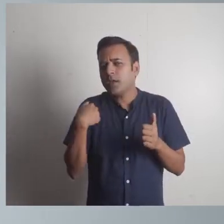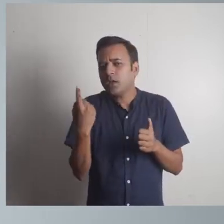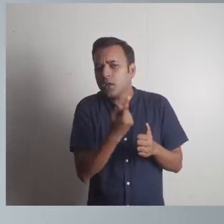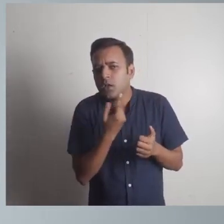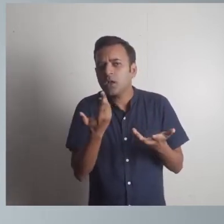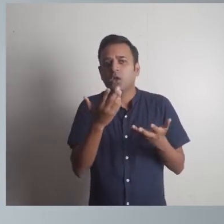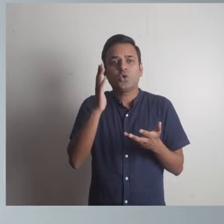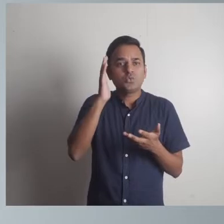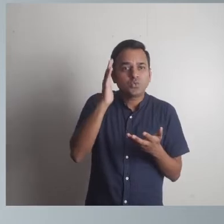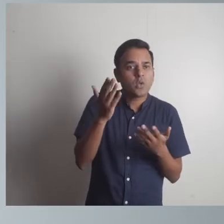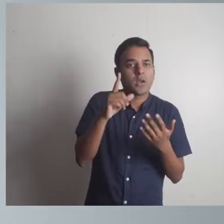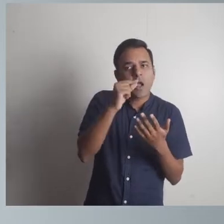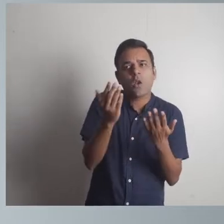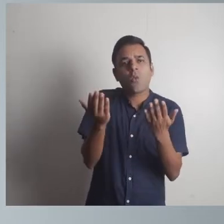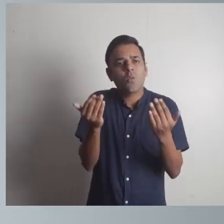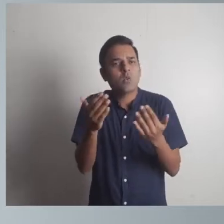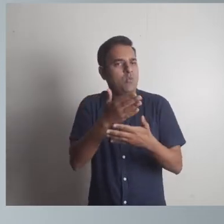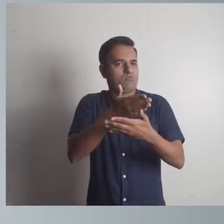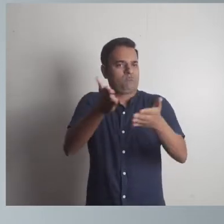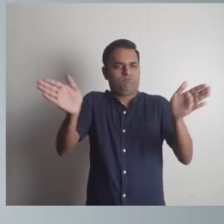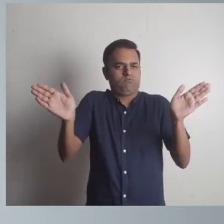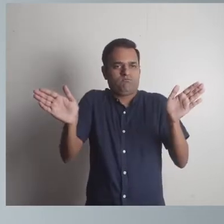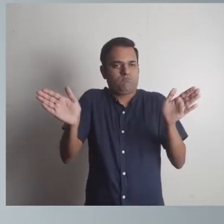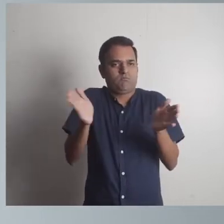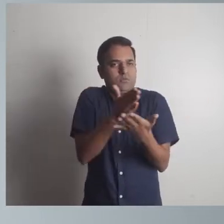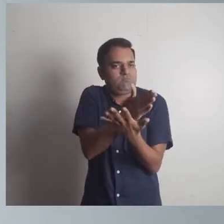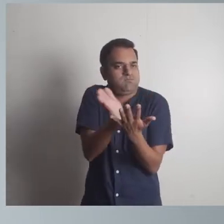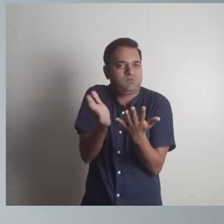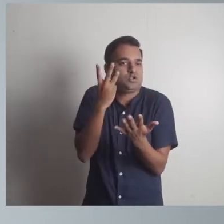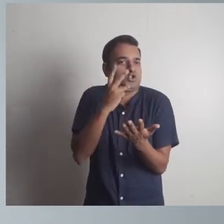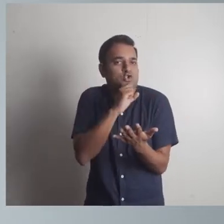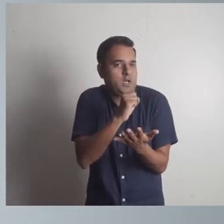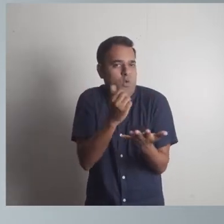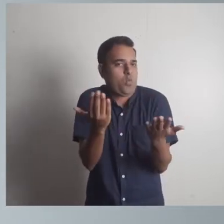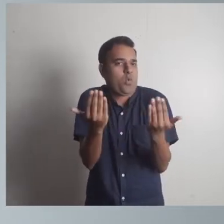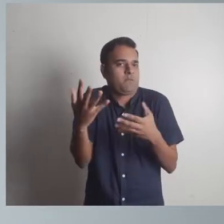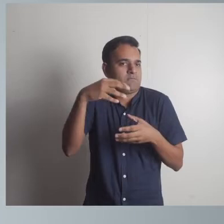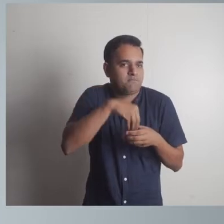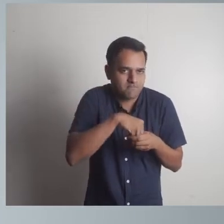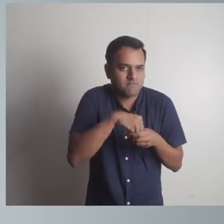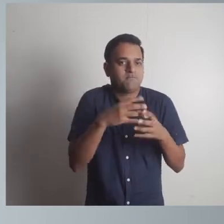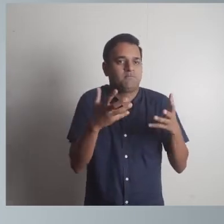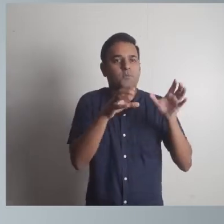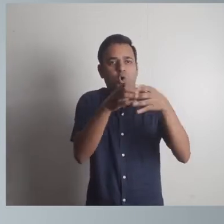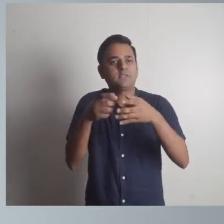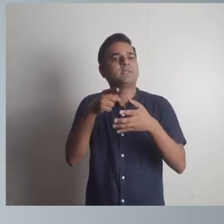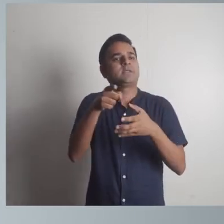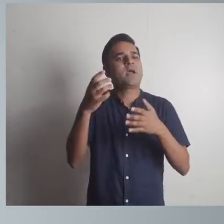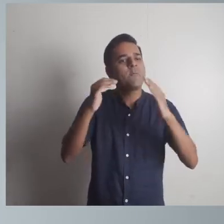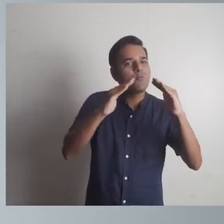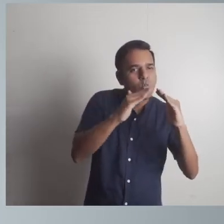who doesn't? And then the last one, which is political ecology. So political ecology is about climate change. It is